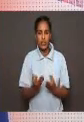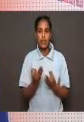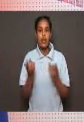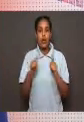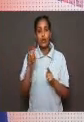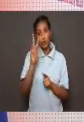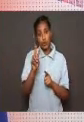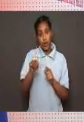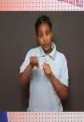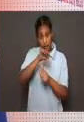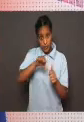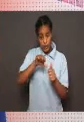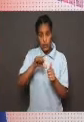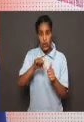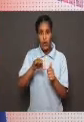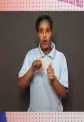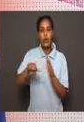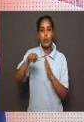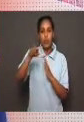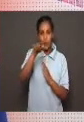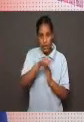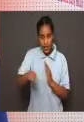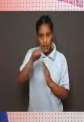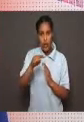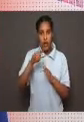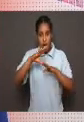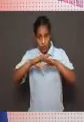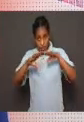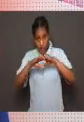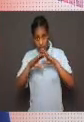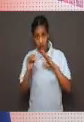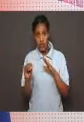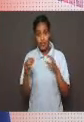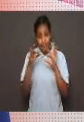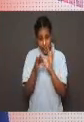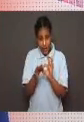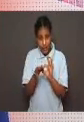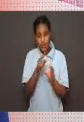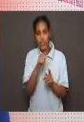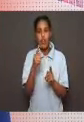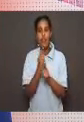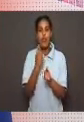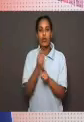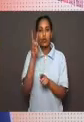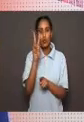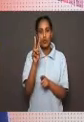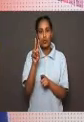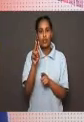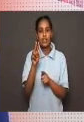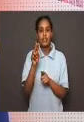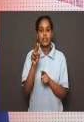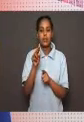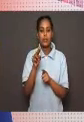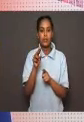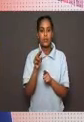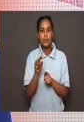When two atomic orbitals overlap end to end, they form two sigma